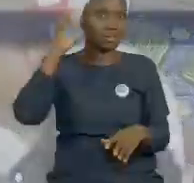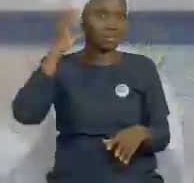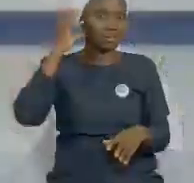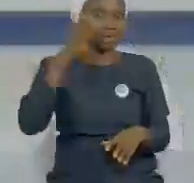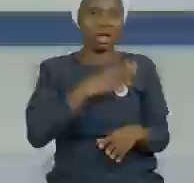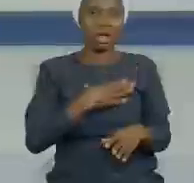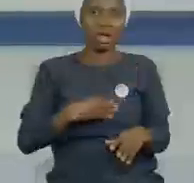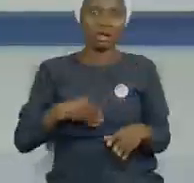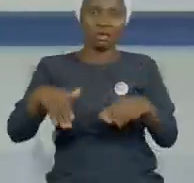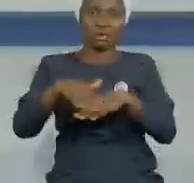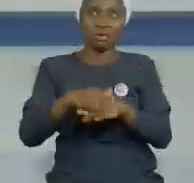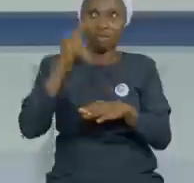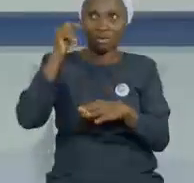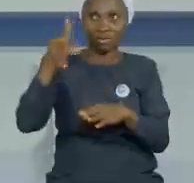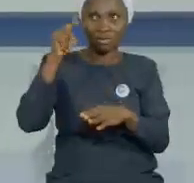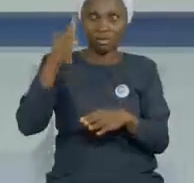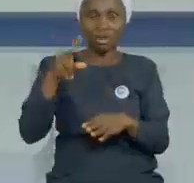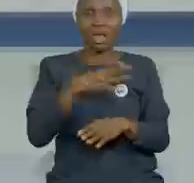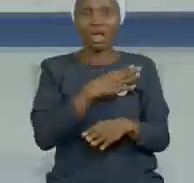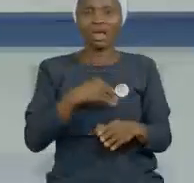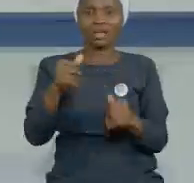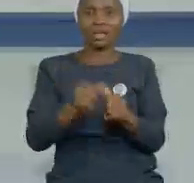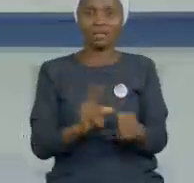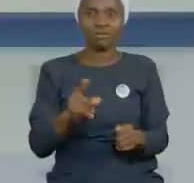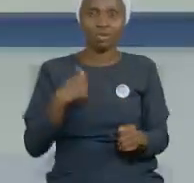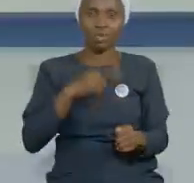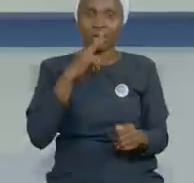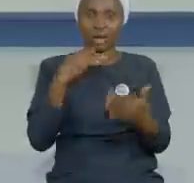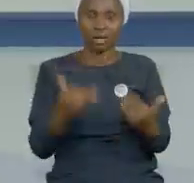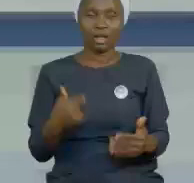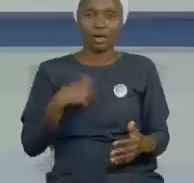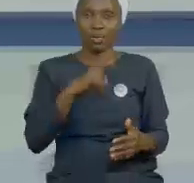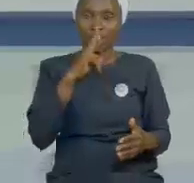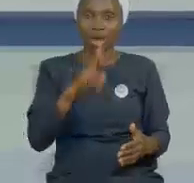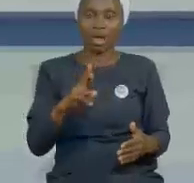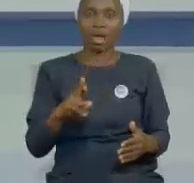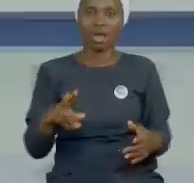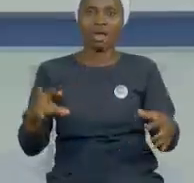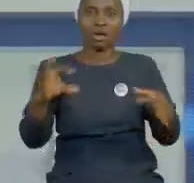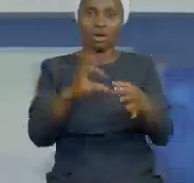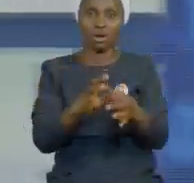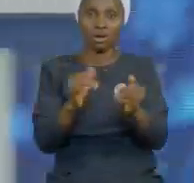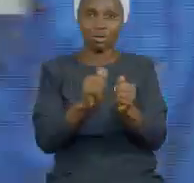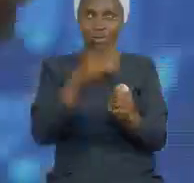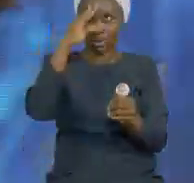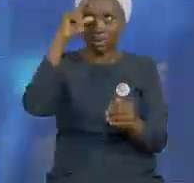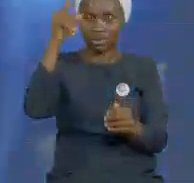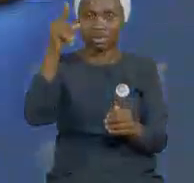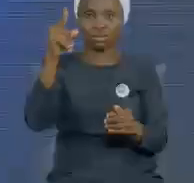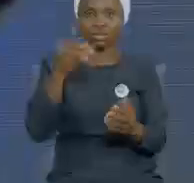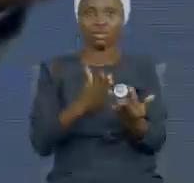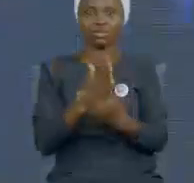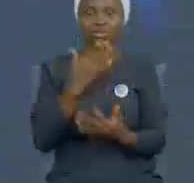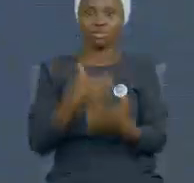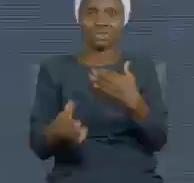He's there everywhere we are now. We're connected with him through whatever means.